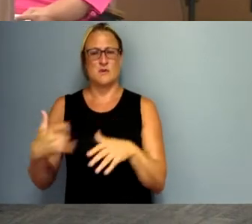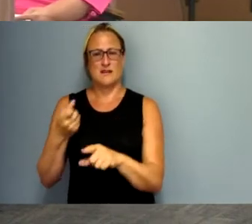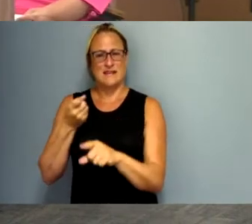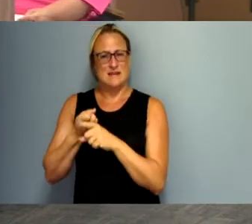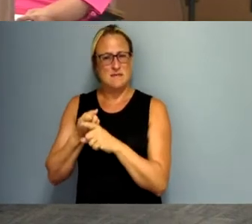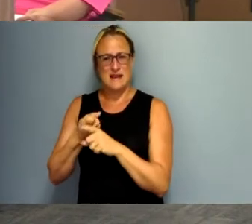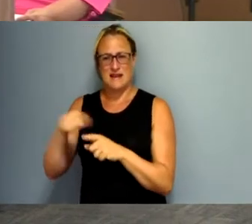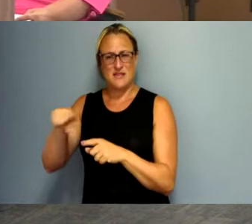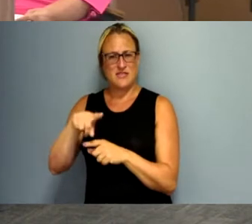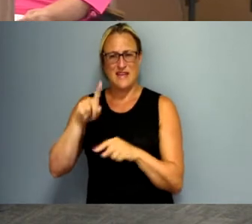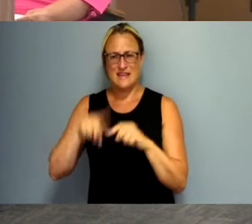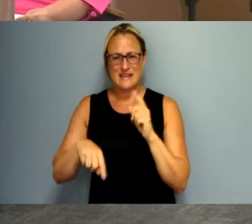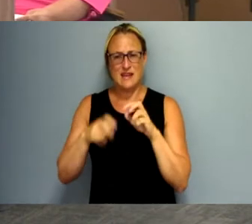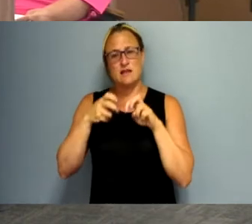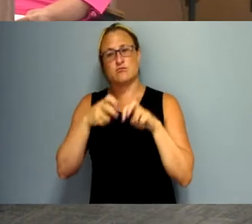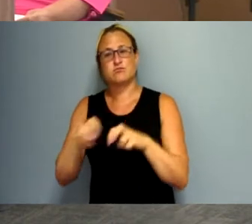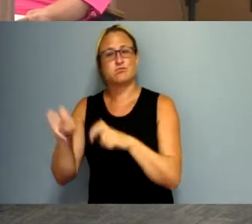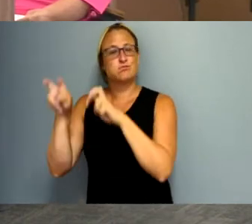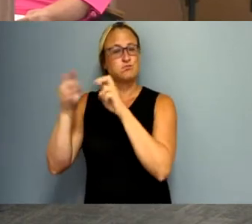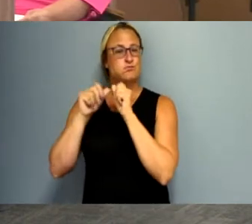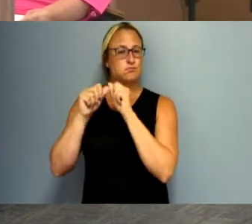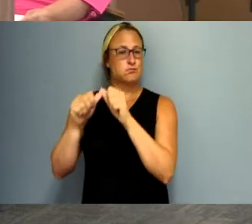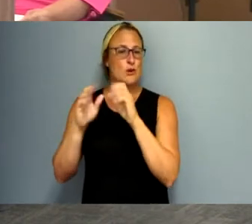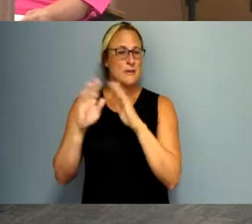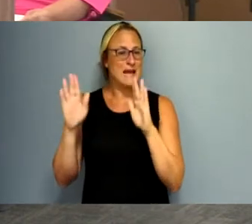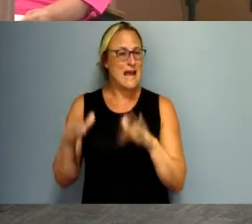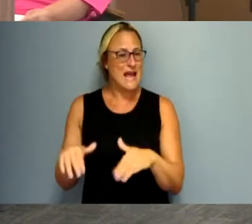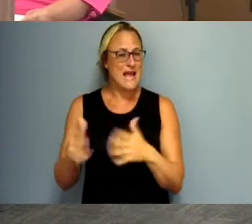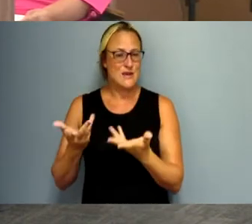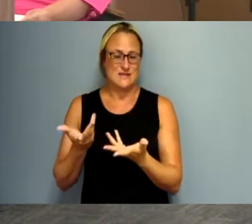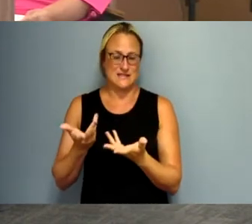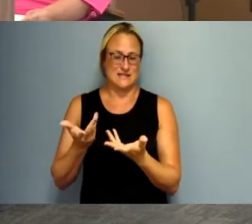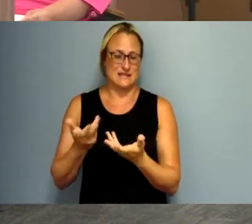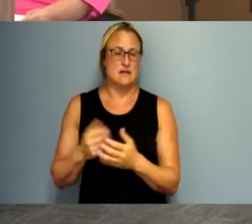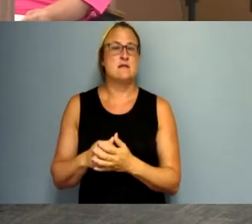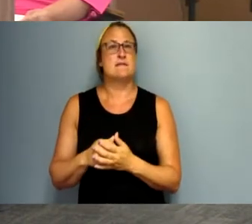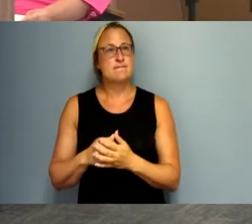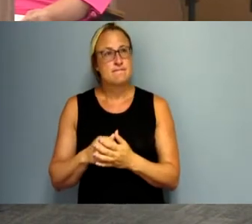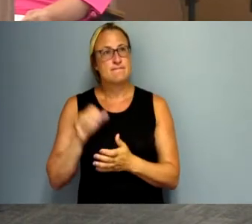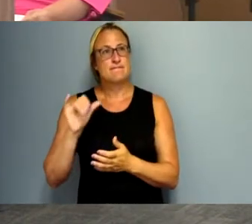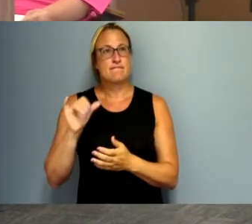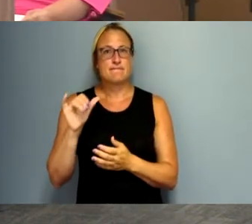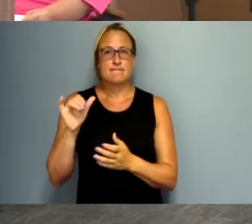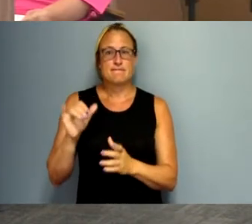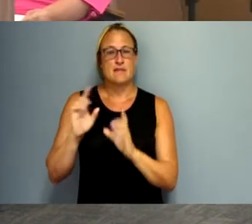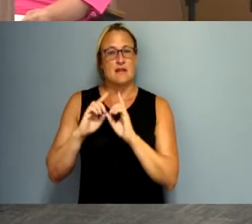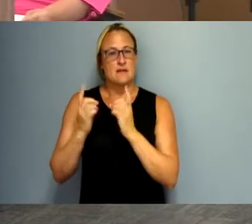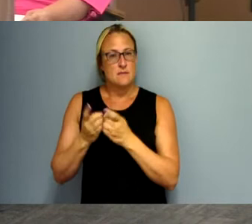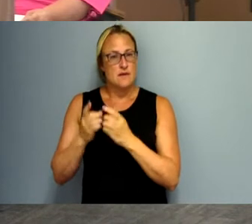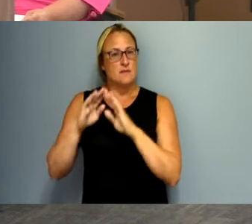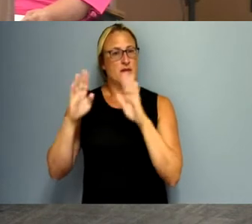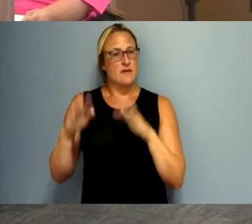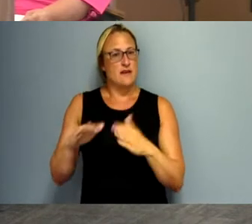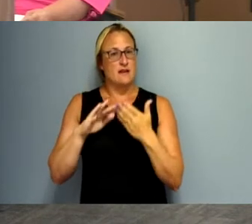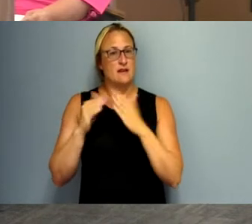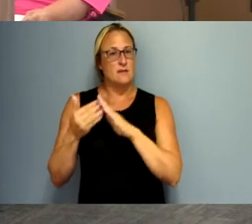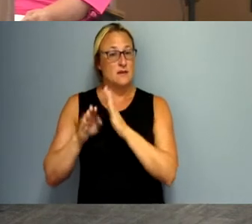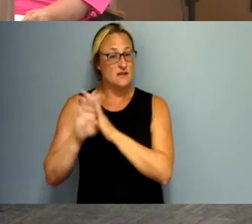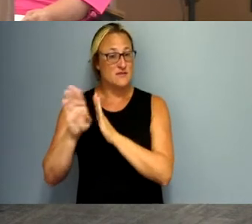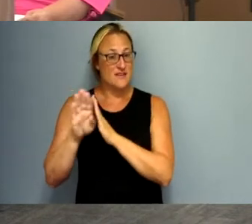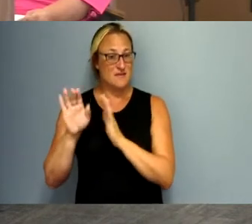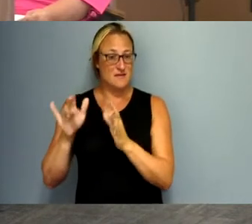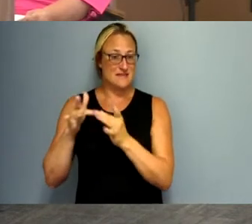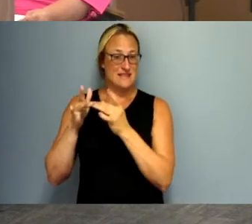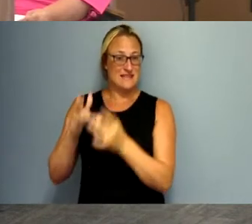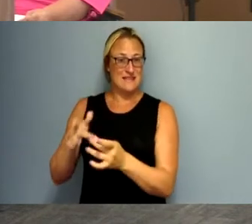to successfully transition to permanent housing and their quality of life. The Department of Housing and Community Development serves as the lead agency for the Housing